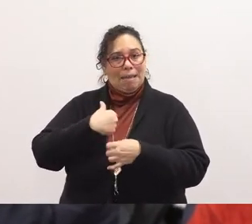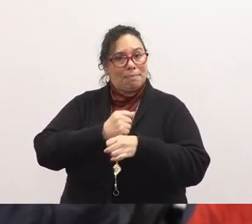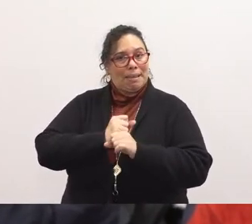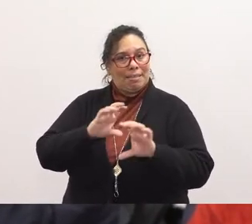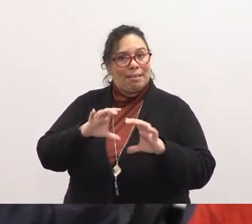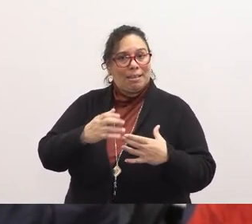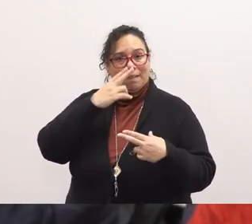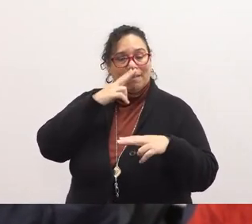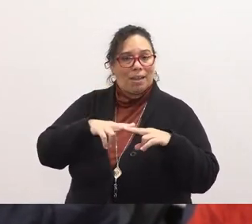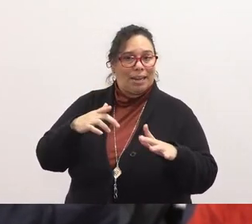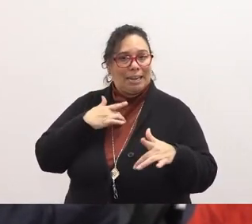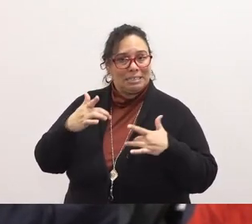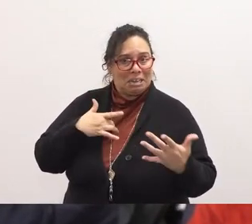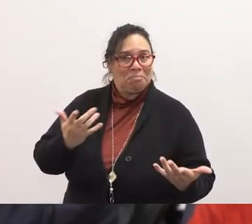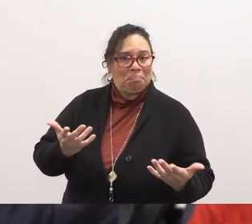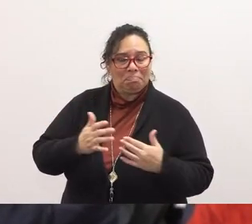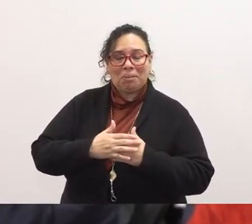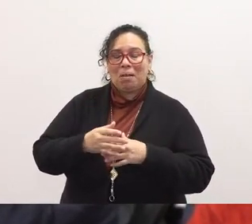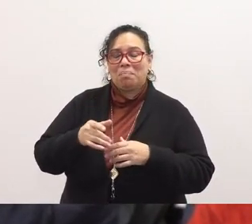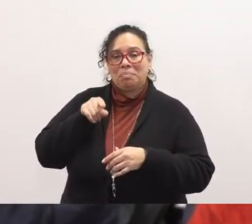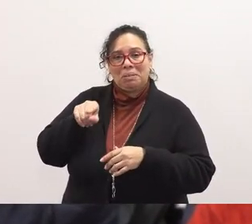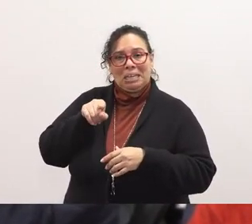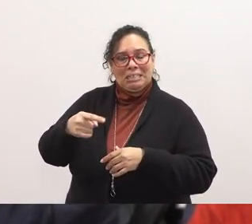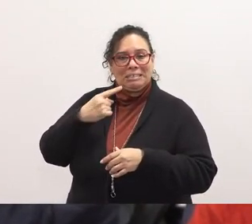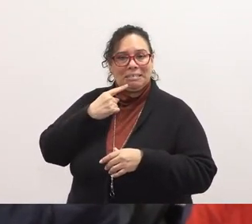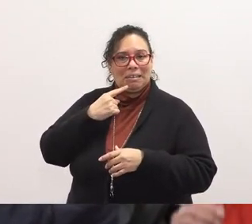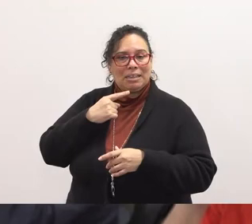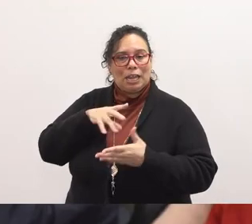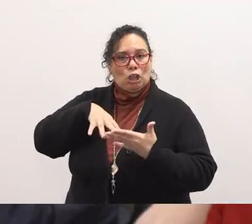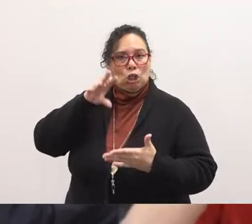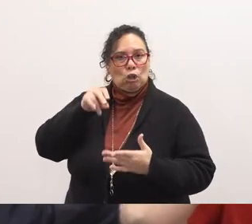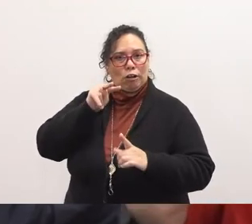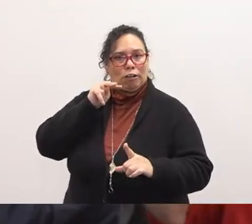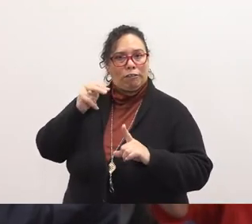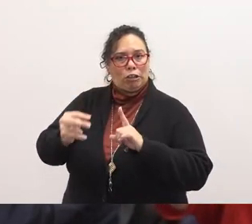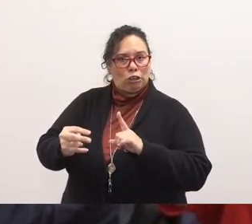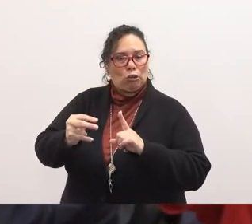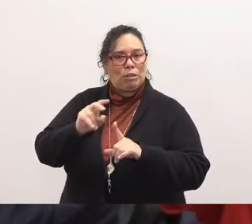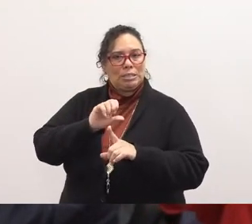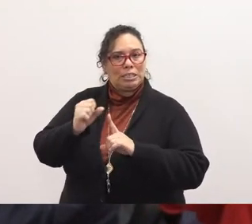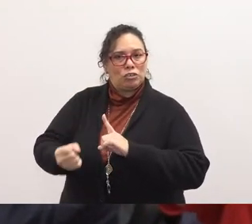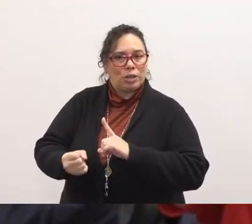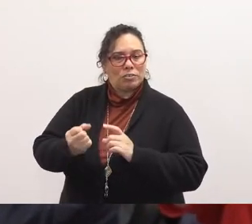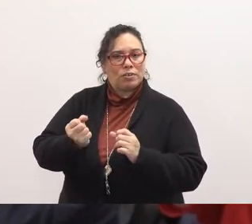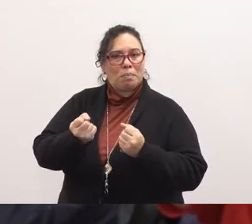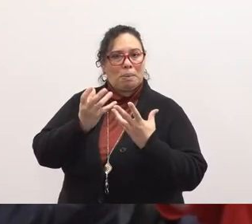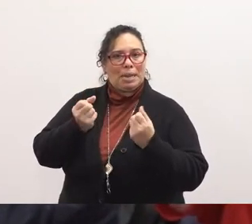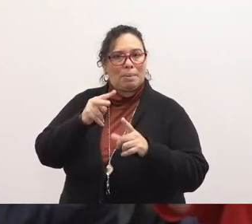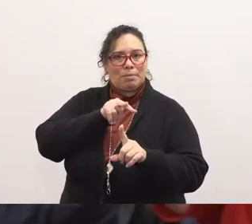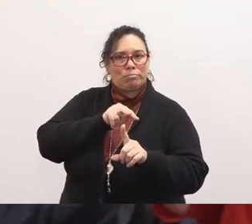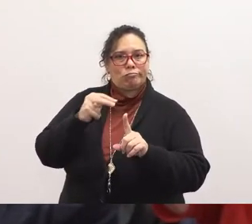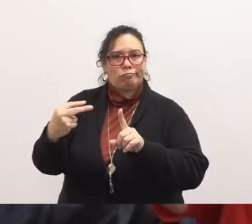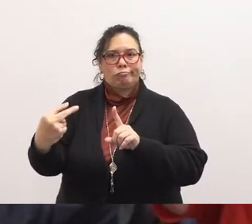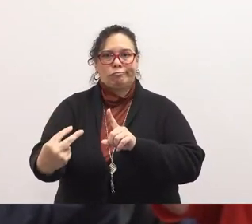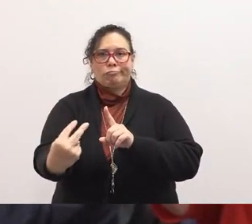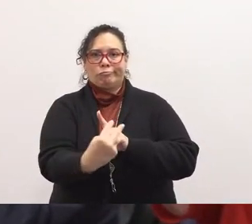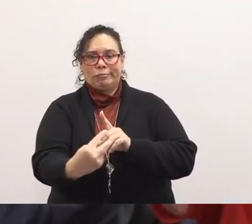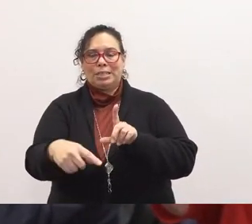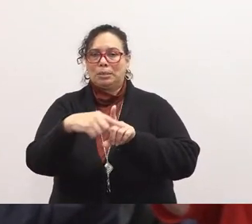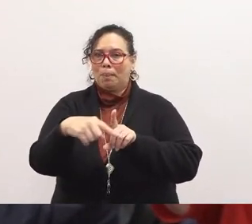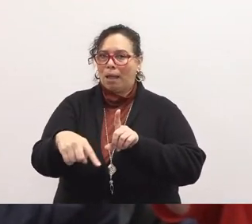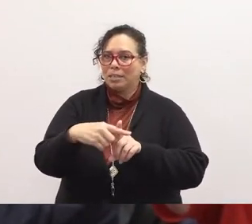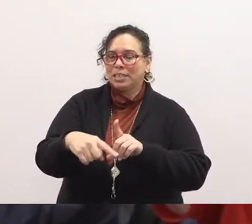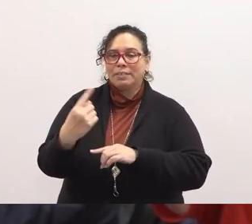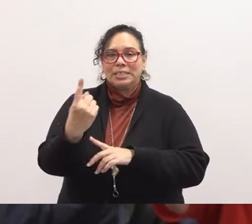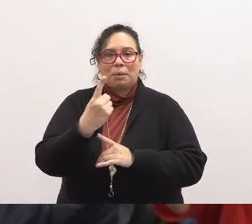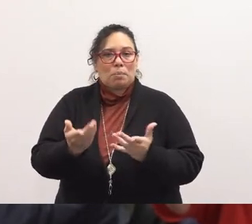and entertaining. He also stated that he learned to view the situations from multiple perspectives as a positive thing,